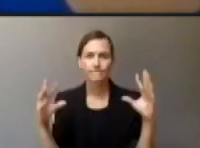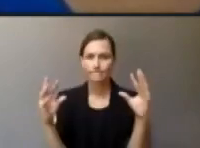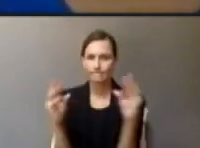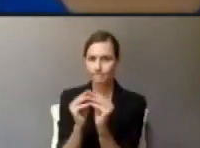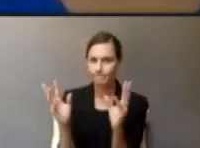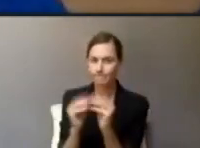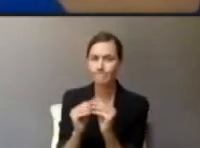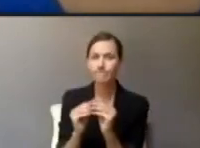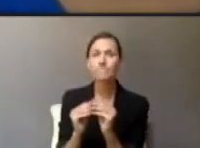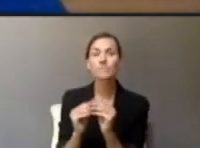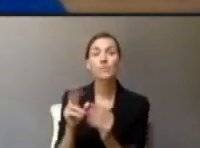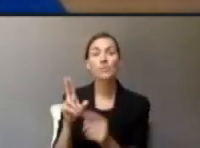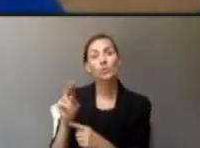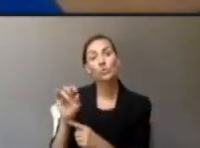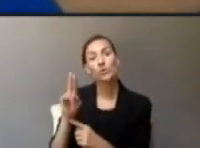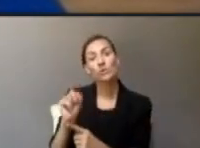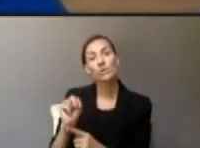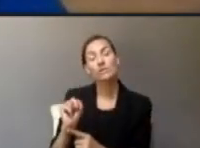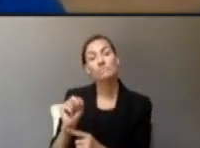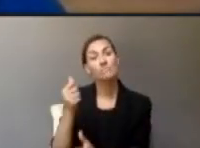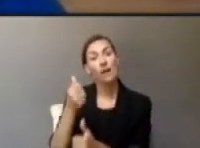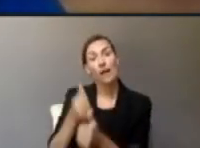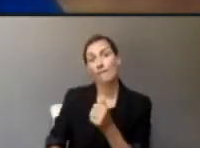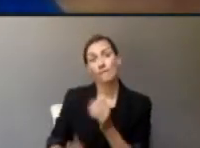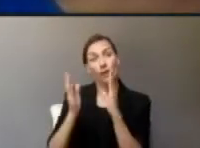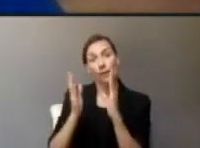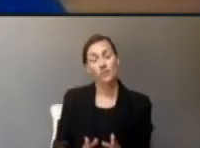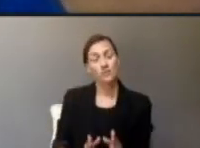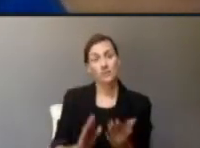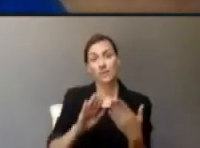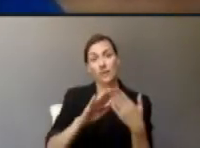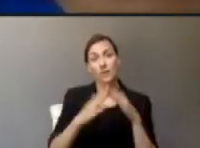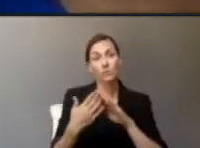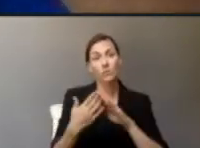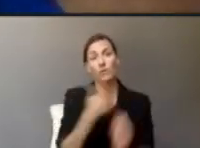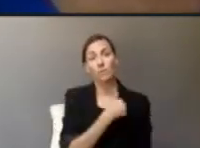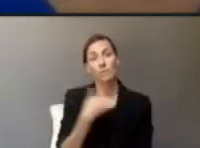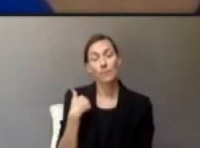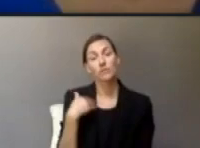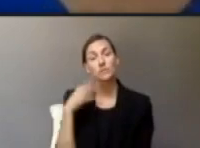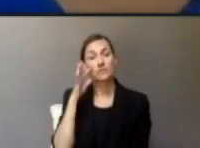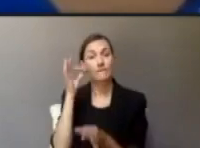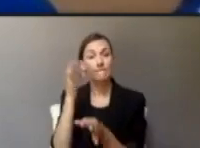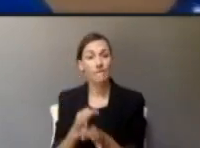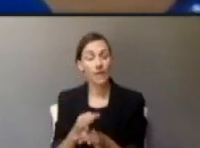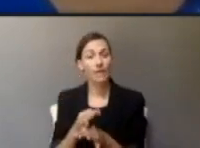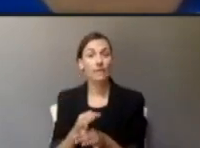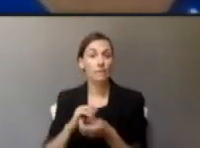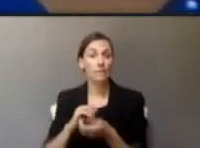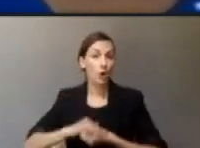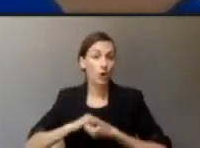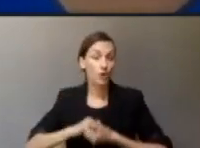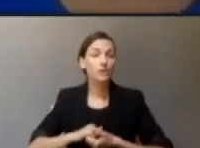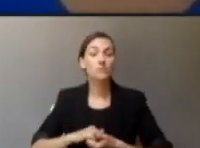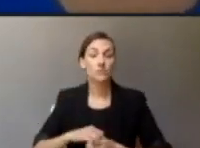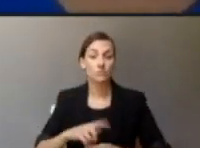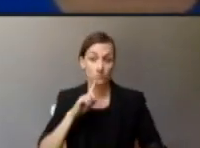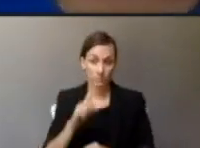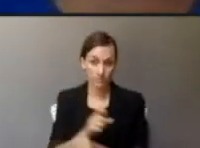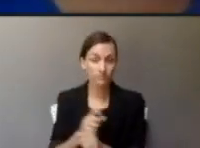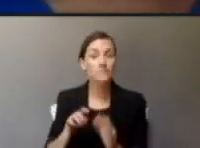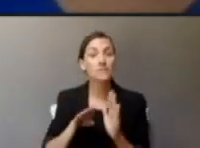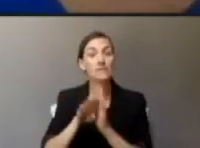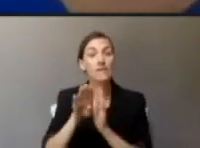our unions and every stakeholder, community members, community organizations, our faith-based partners. And so we have certainly developed